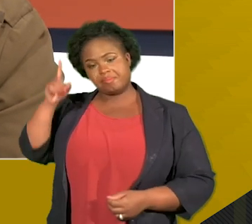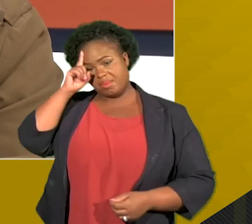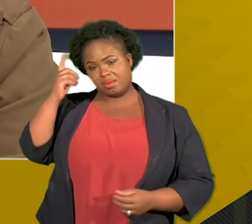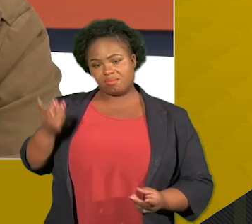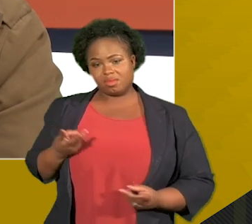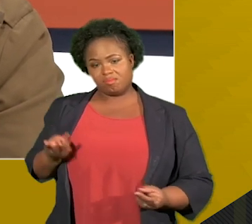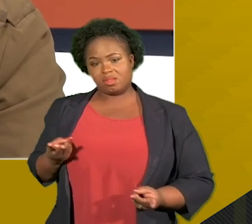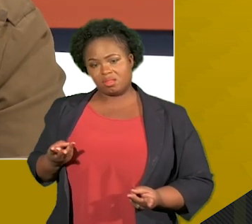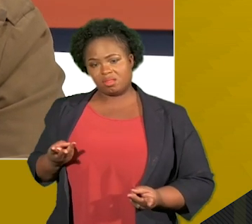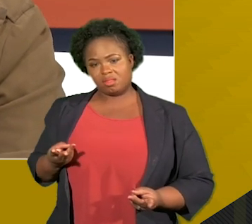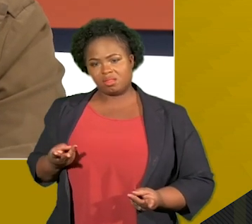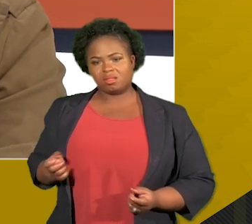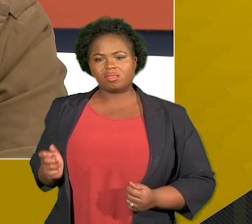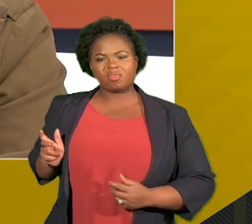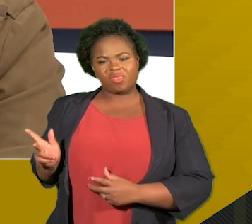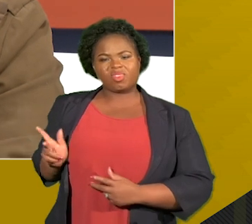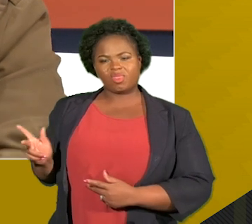people, and the marginalized.